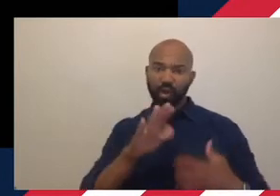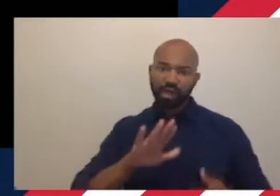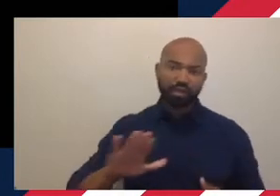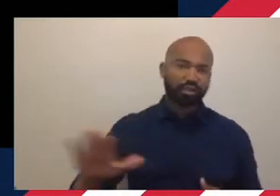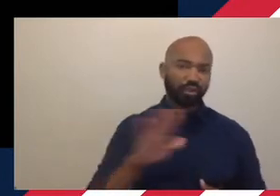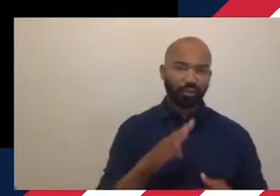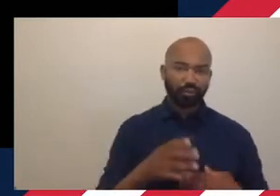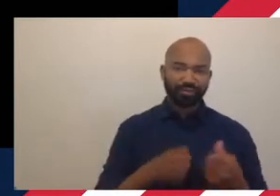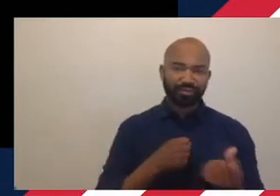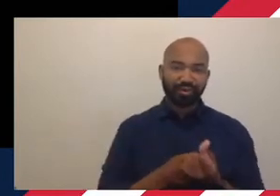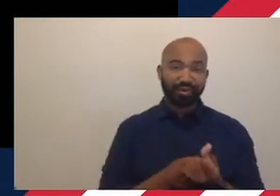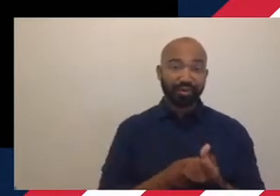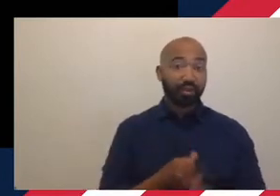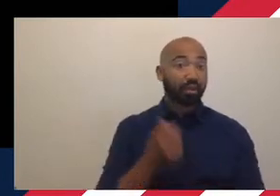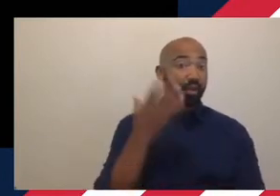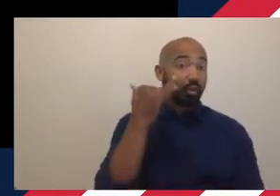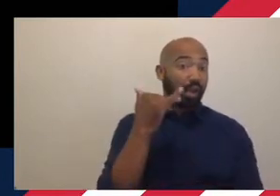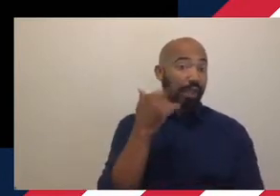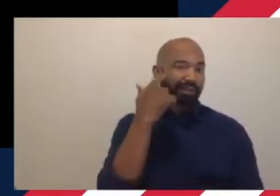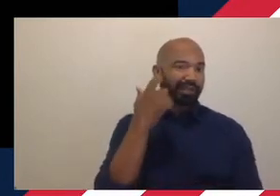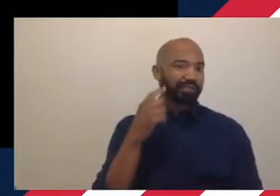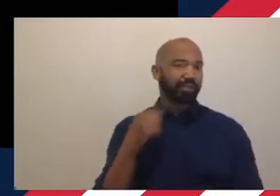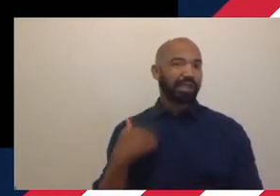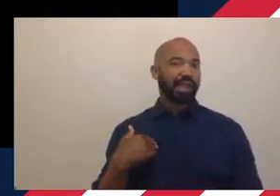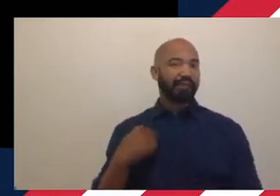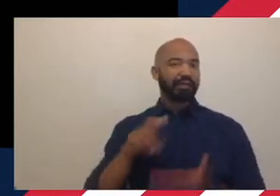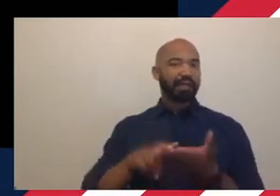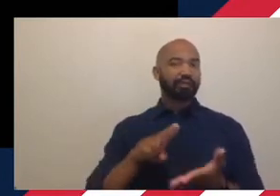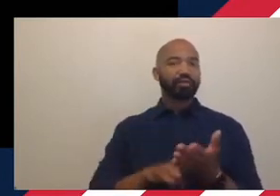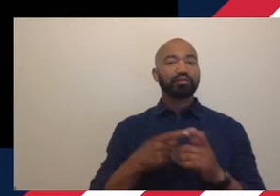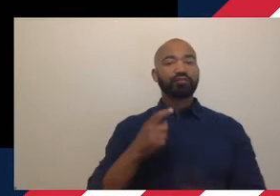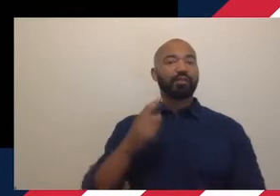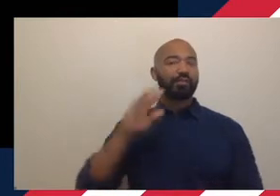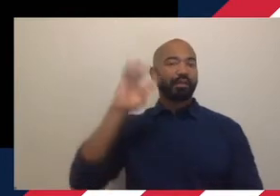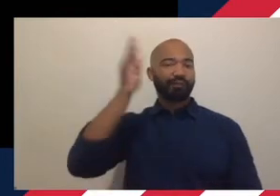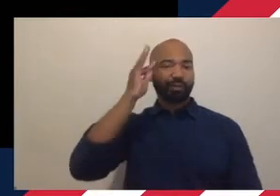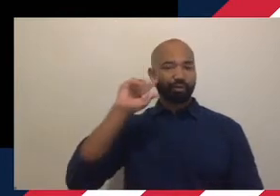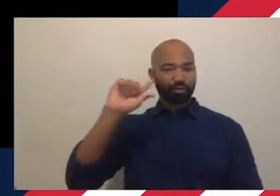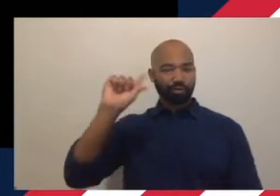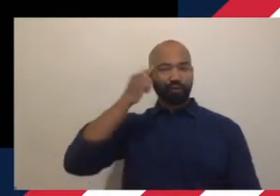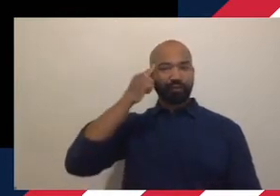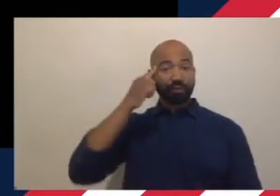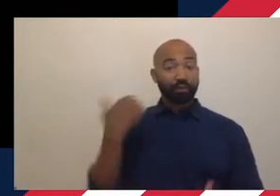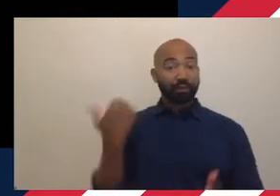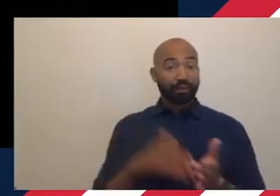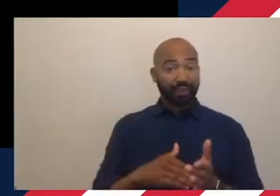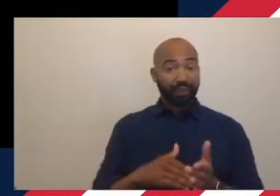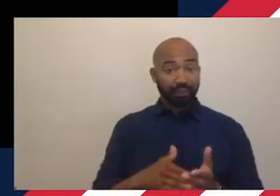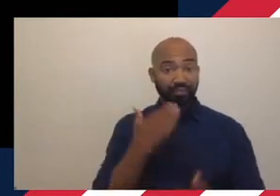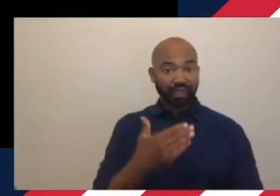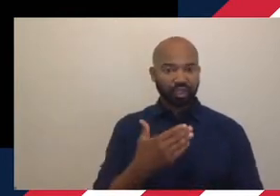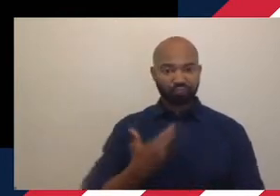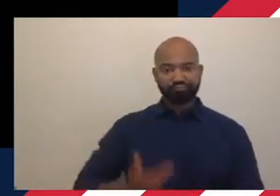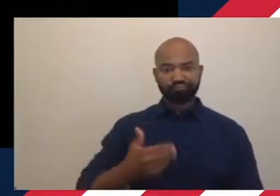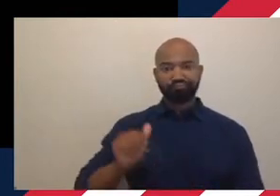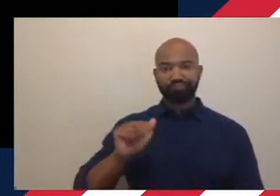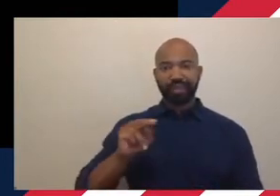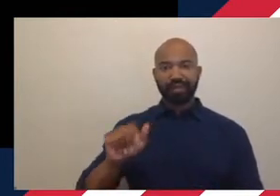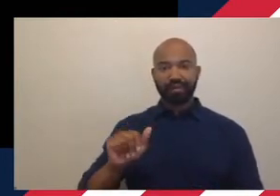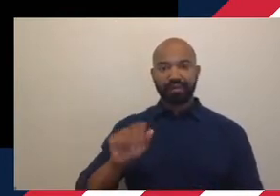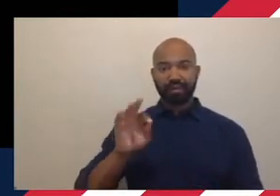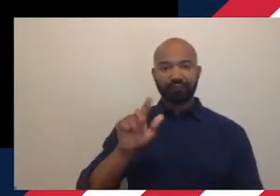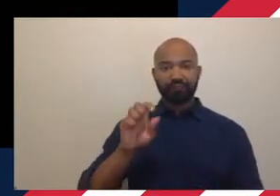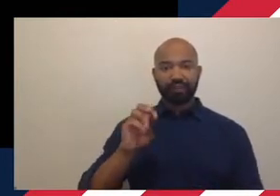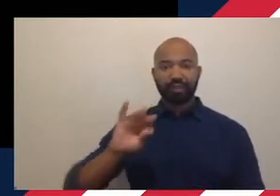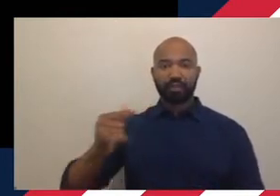work for federal contracts from the federal government. Thank you again. My name is Anna Flemings, and I work for Maximus